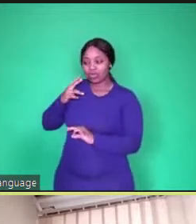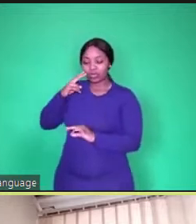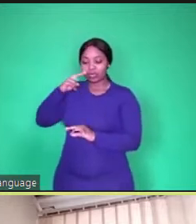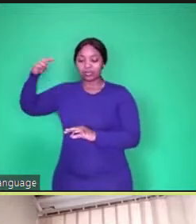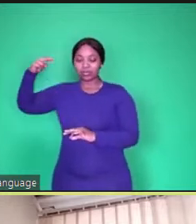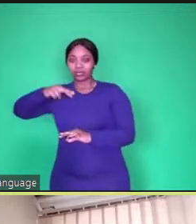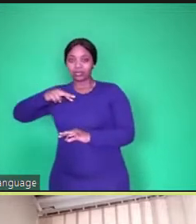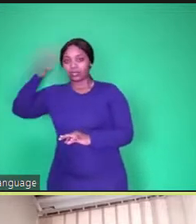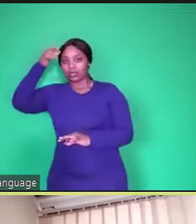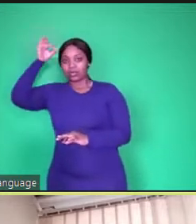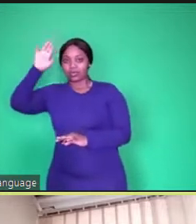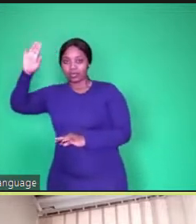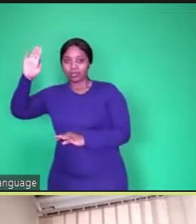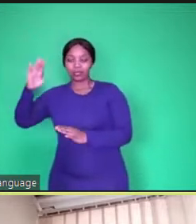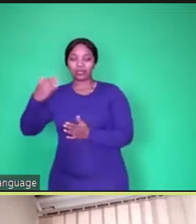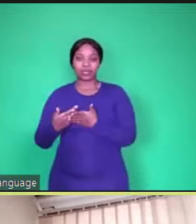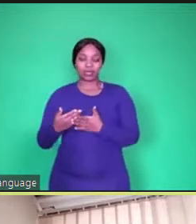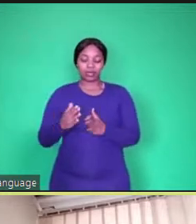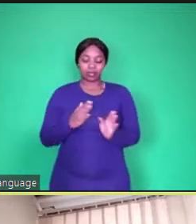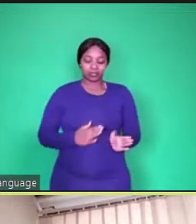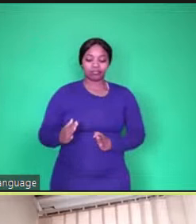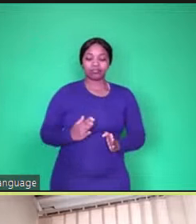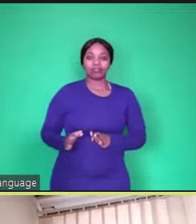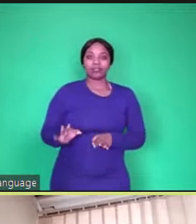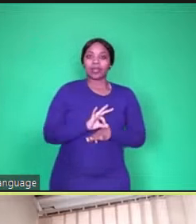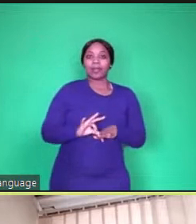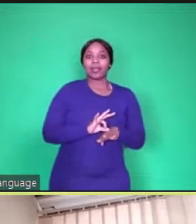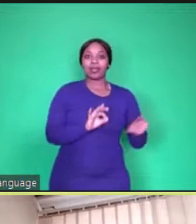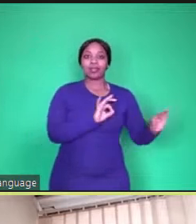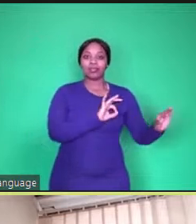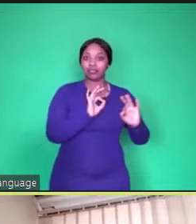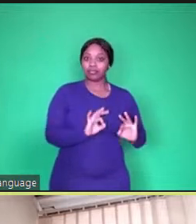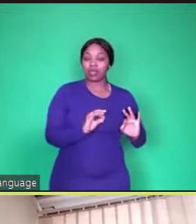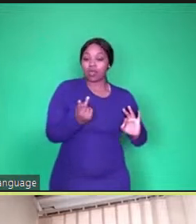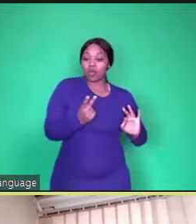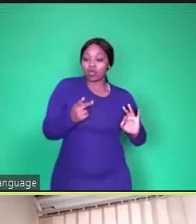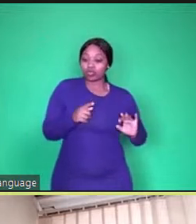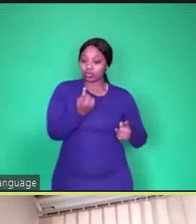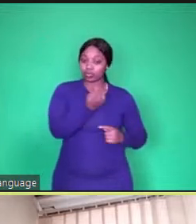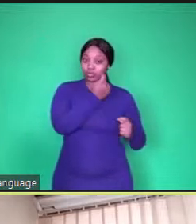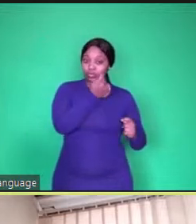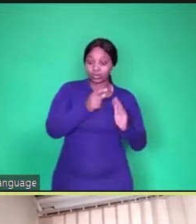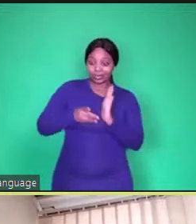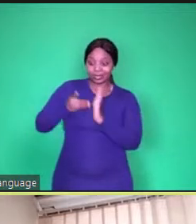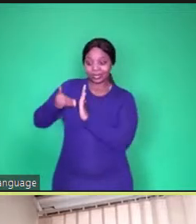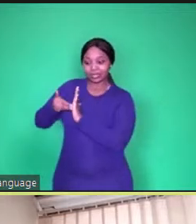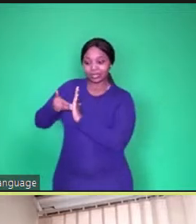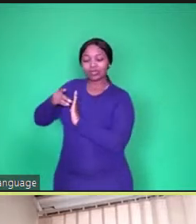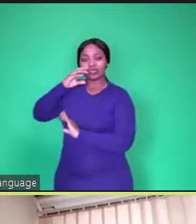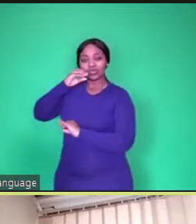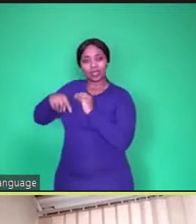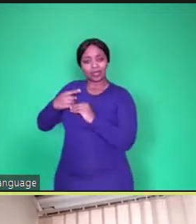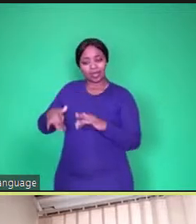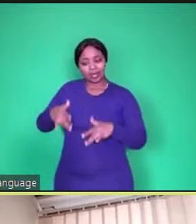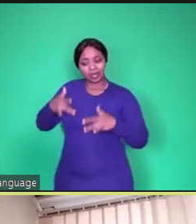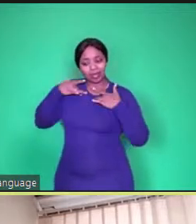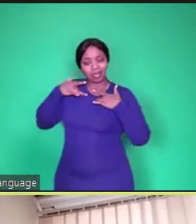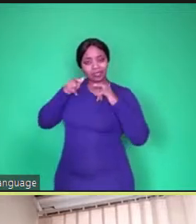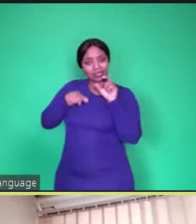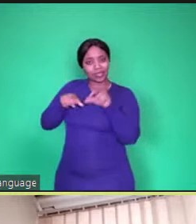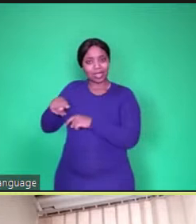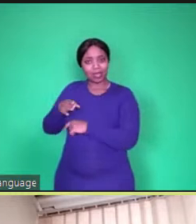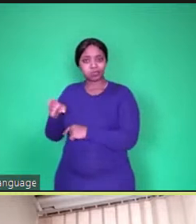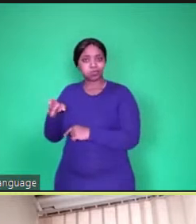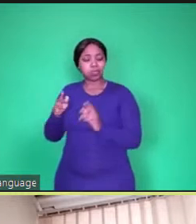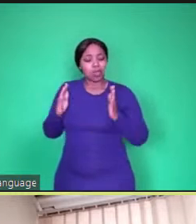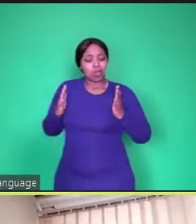as well. But urbanization, in essence, it talks about the life of the people. It talks about humanity. The whole